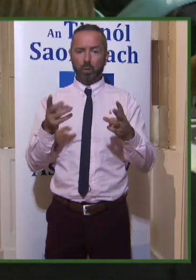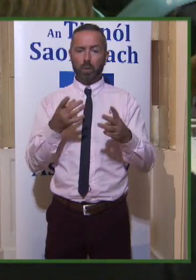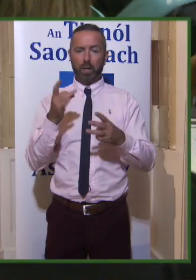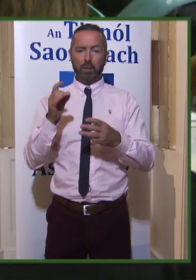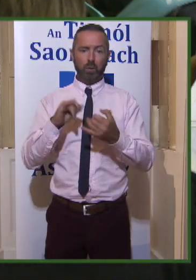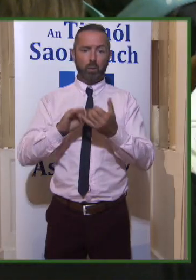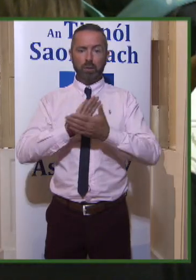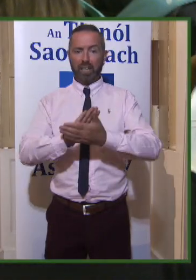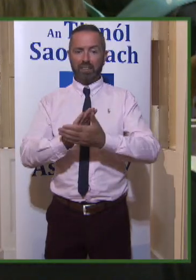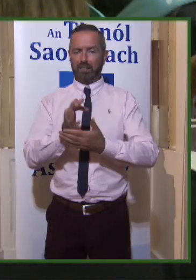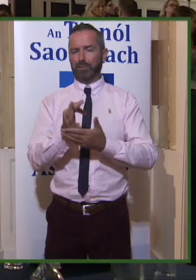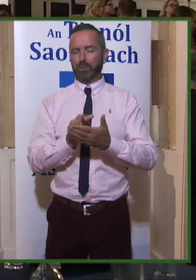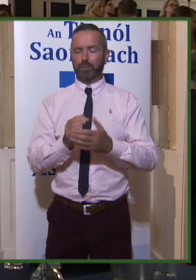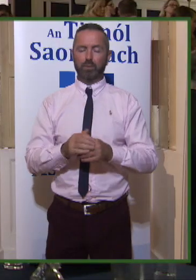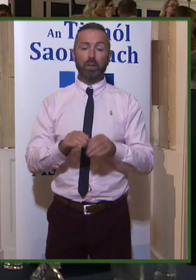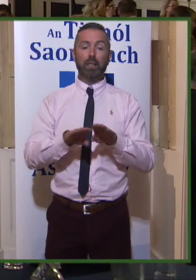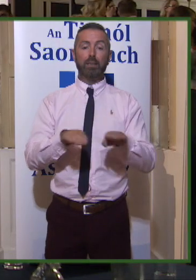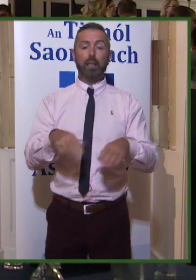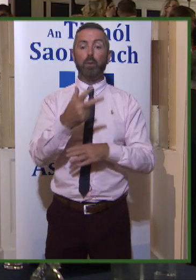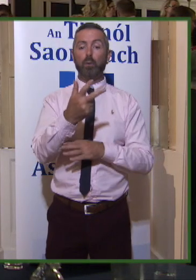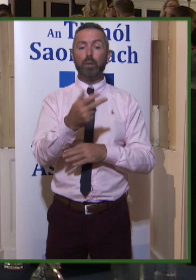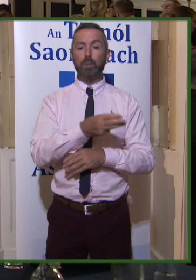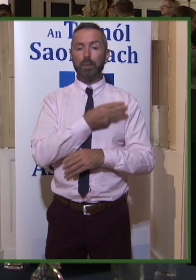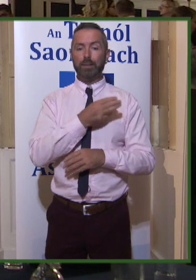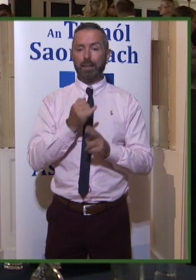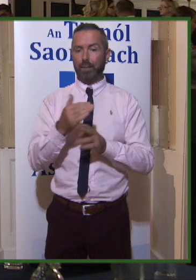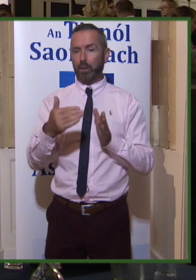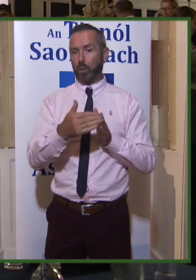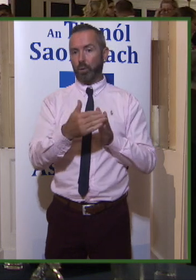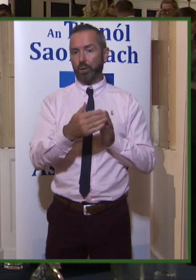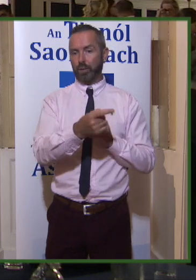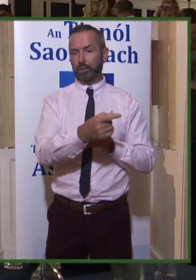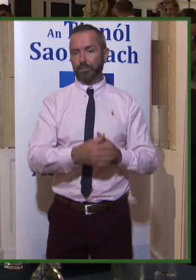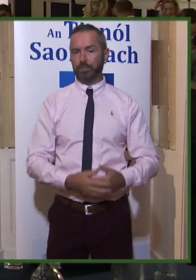then 8. Table 3 in the corner here, thanks. And then